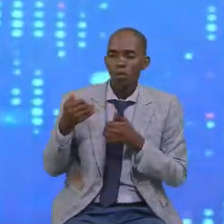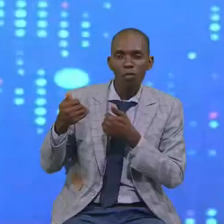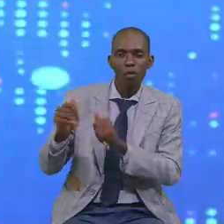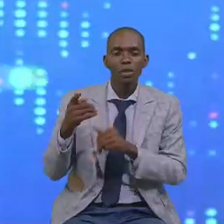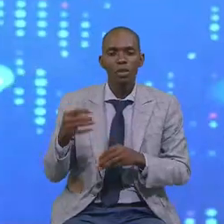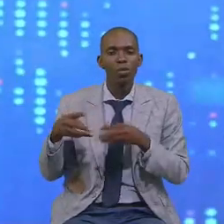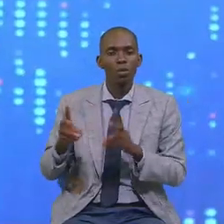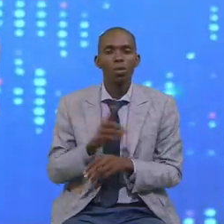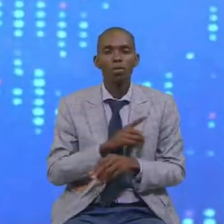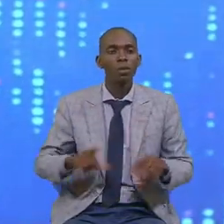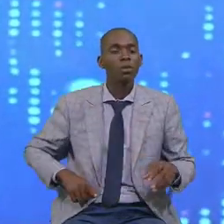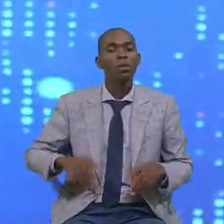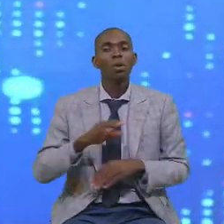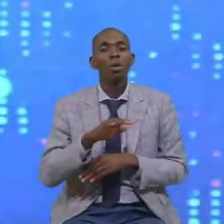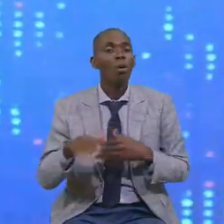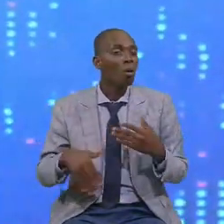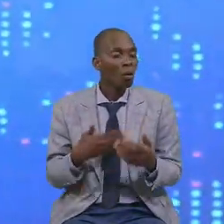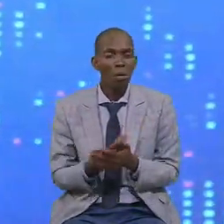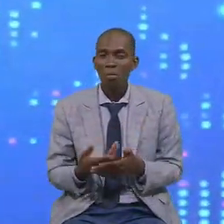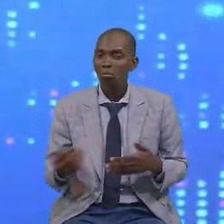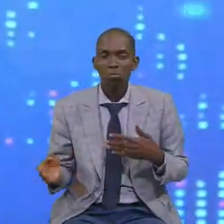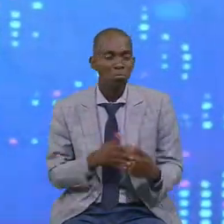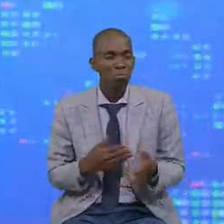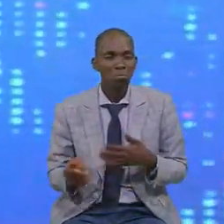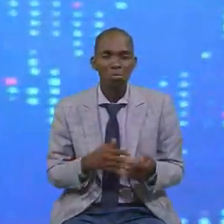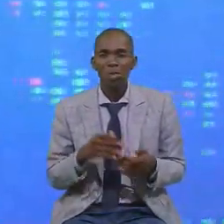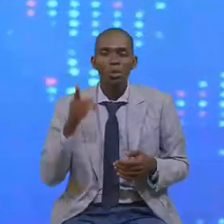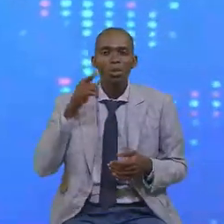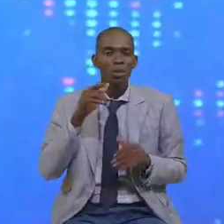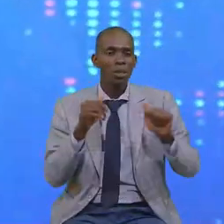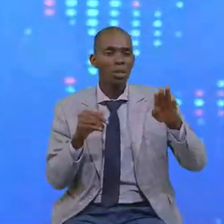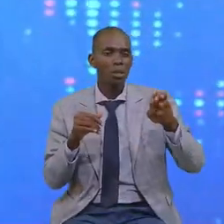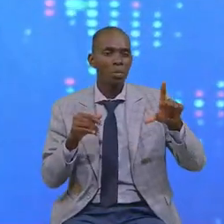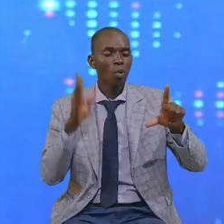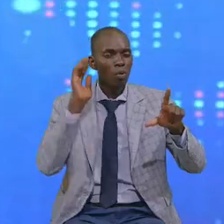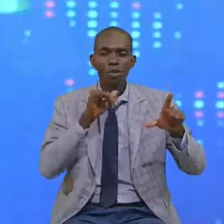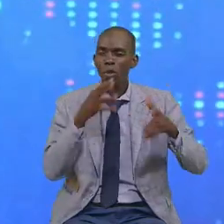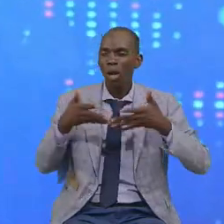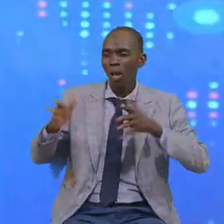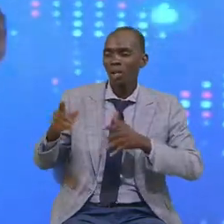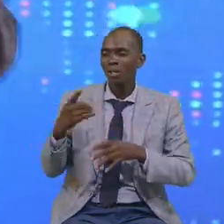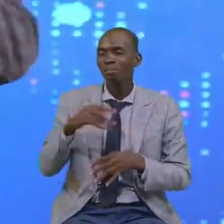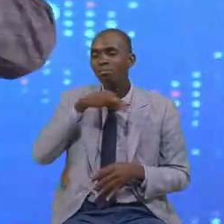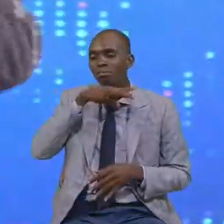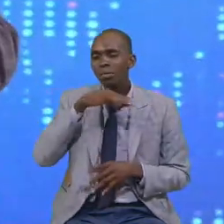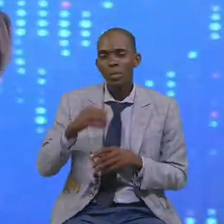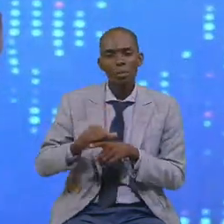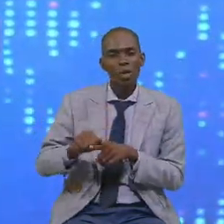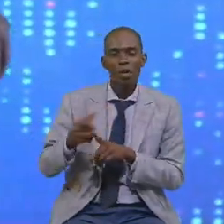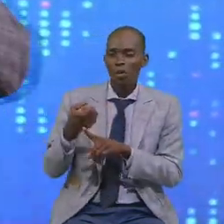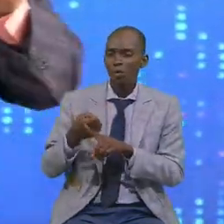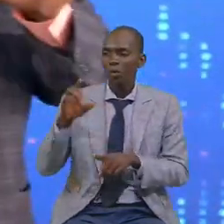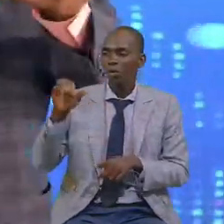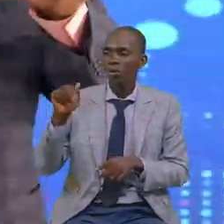All the same, he will not allow the corruption from Cain to hinder